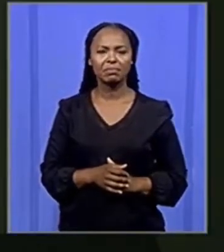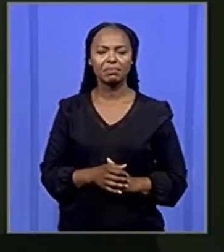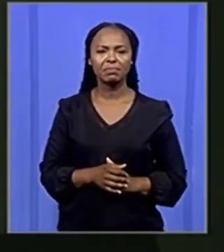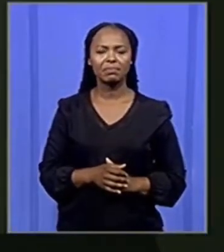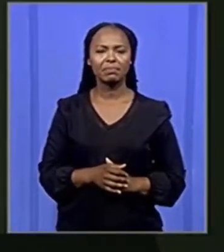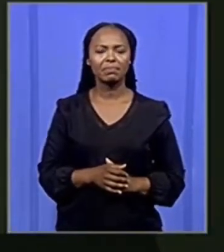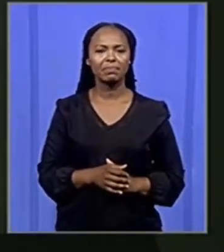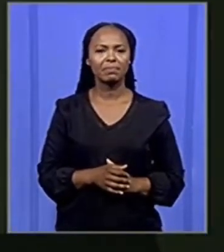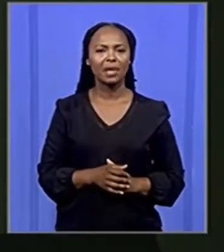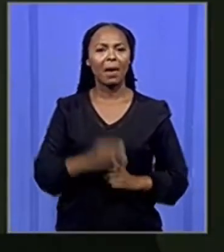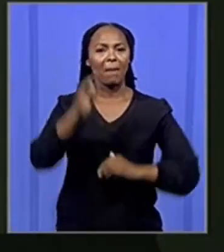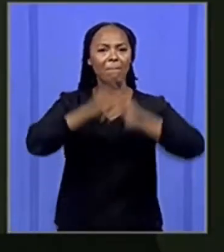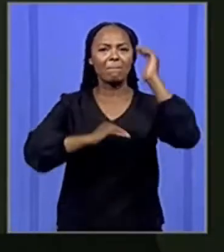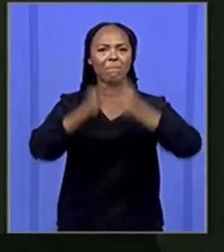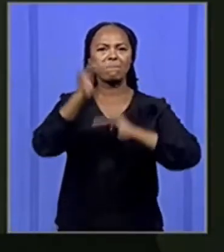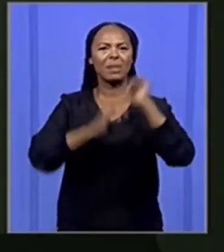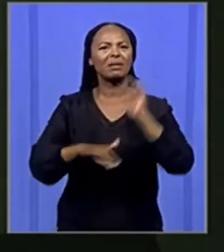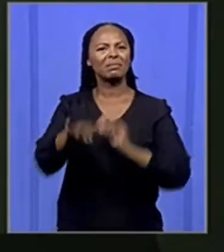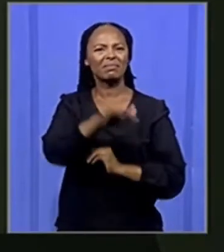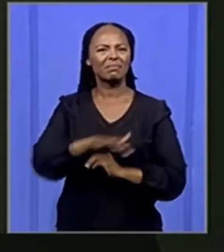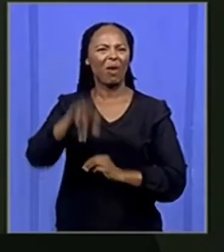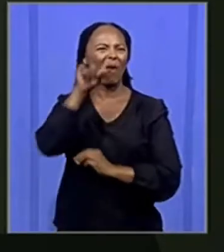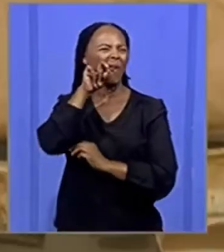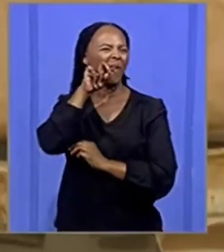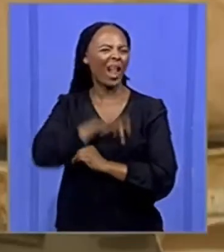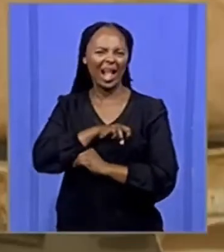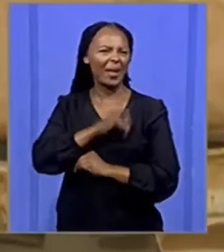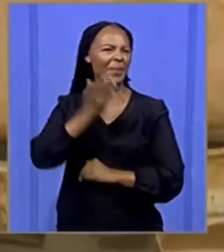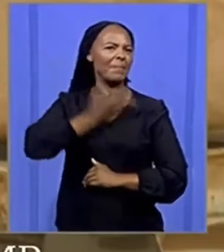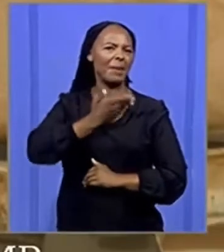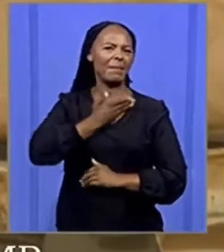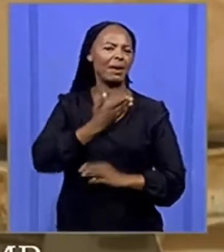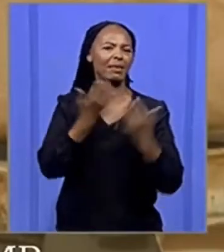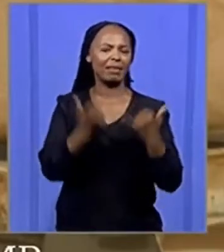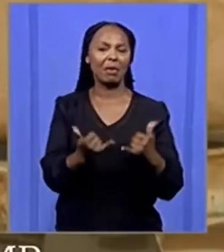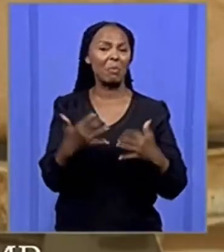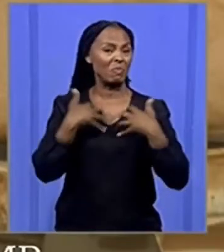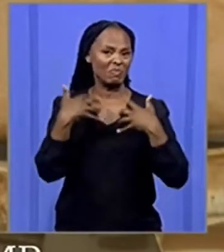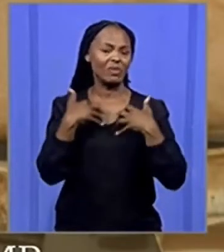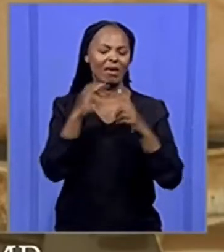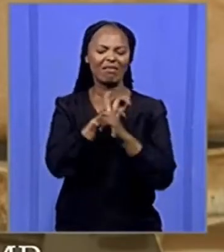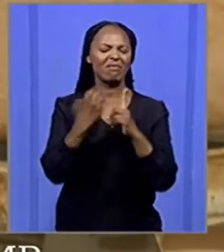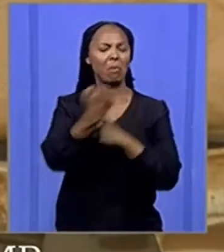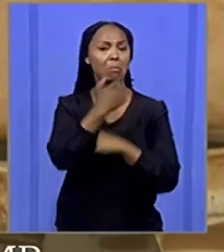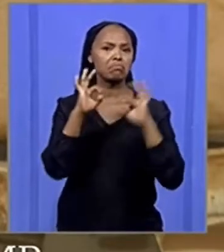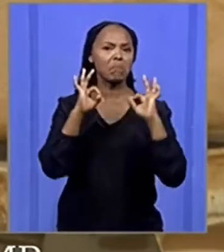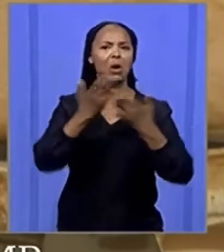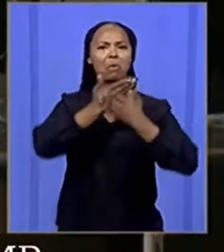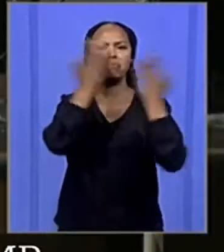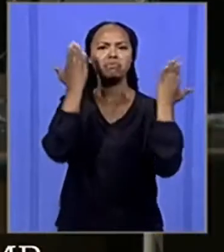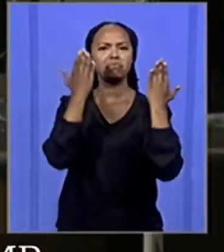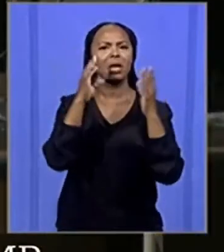Moago wa sepetlele wo o ka re go fetogile marope, seemo sa ona se a tlhobaetša, tlhaka ya bookelo